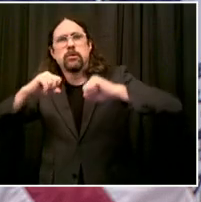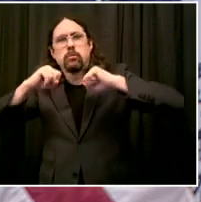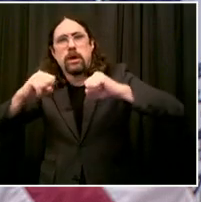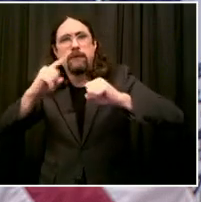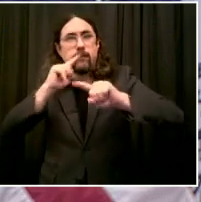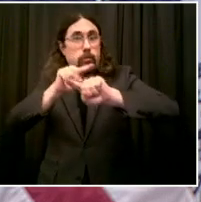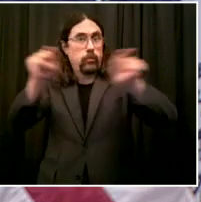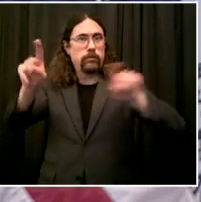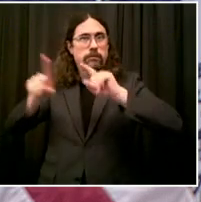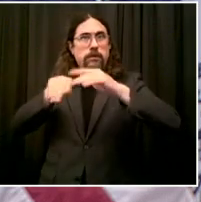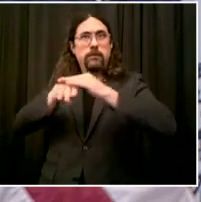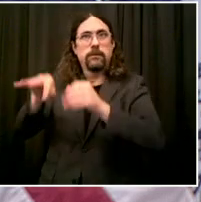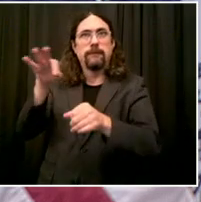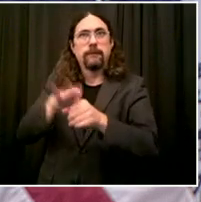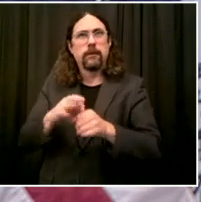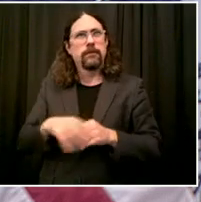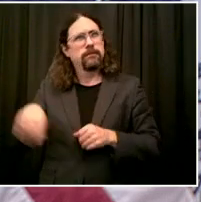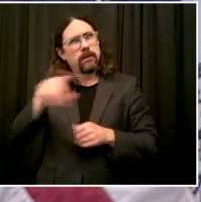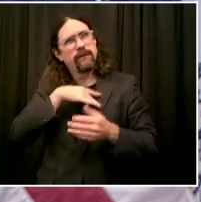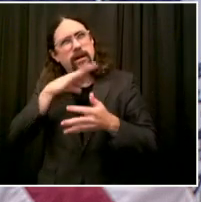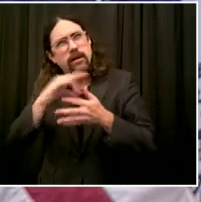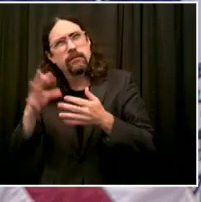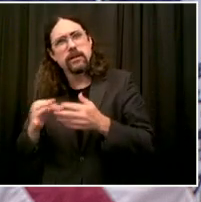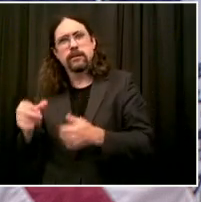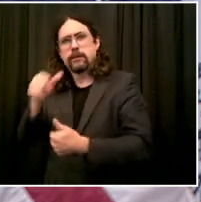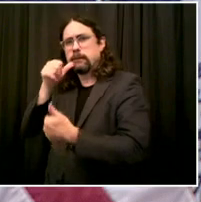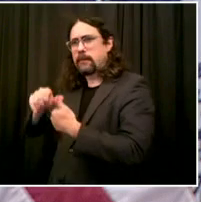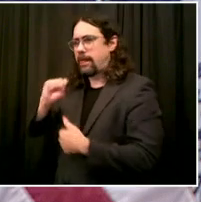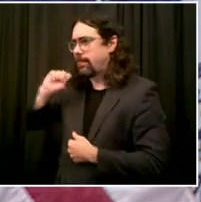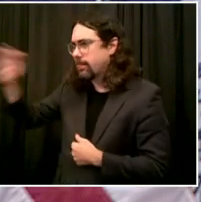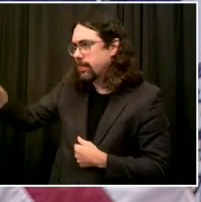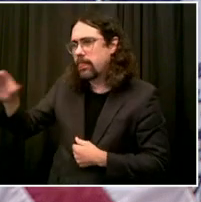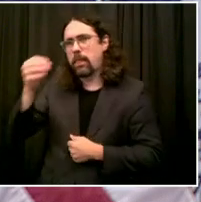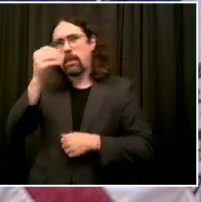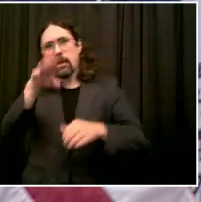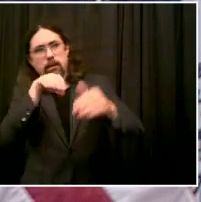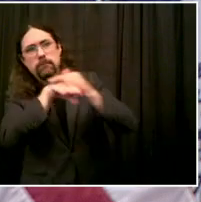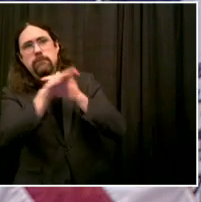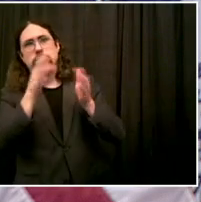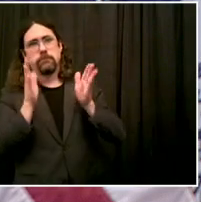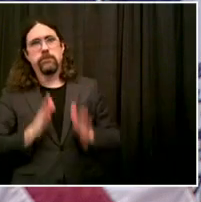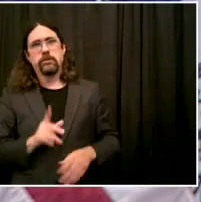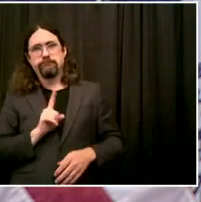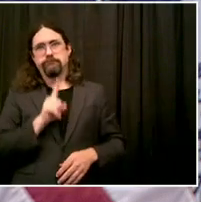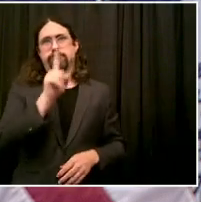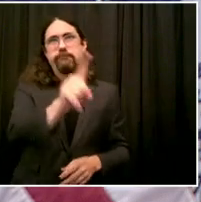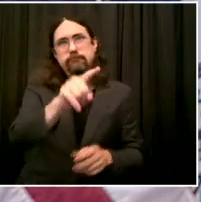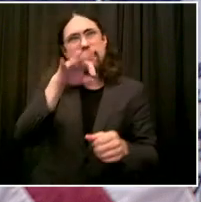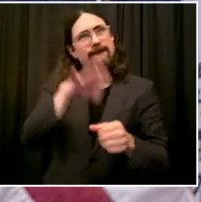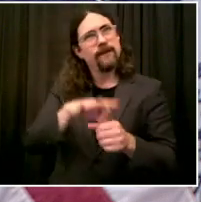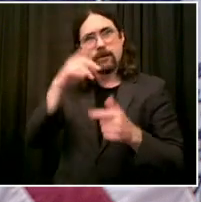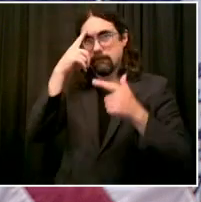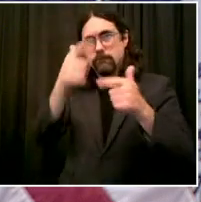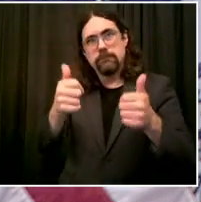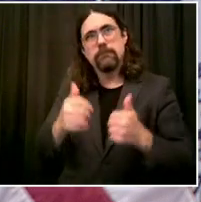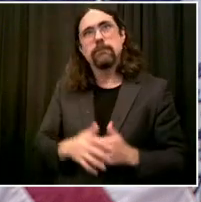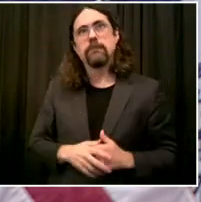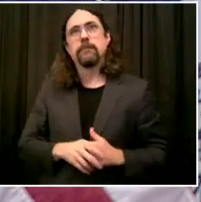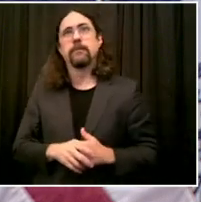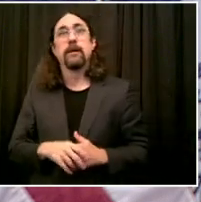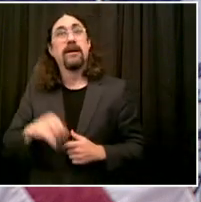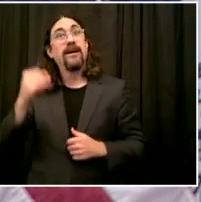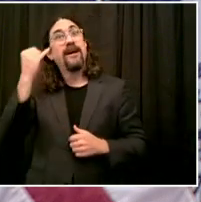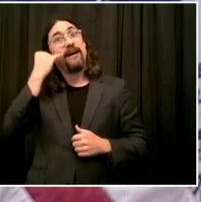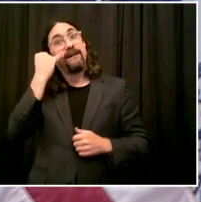going to a poll site. The most important thing is make your voice heard. We're dealing with some of the